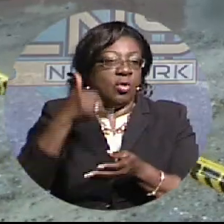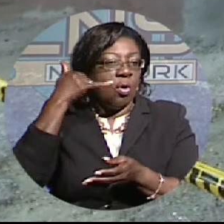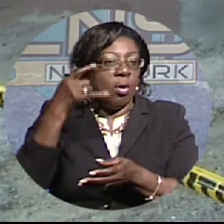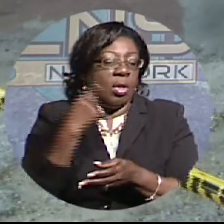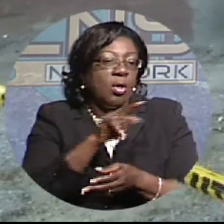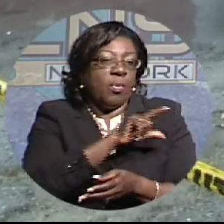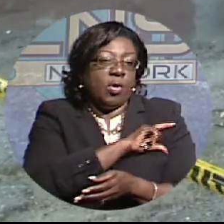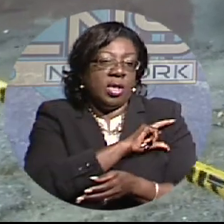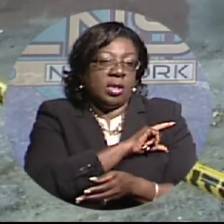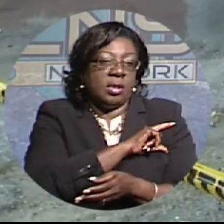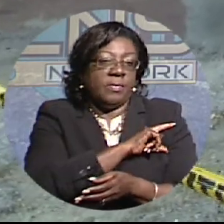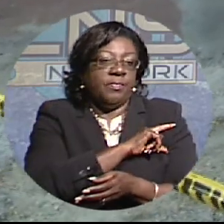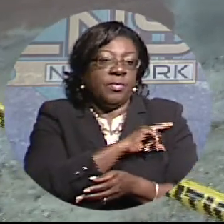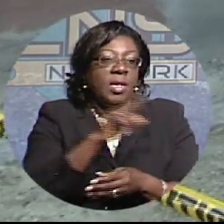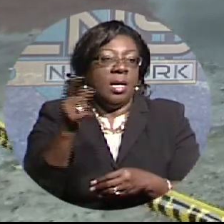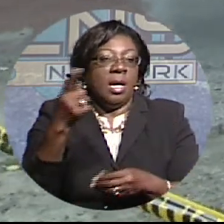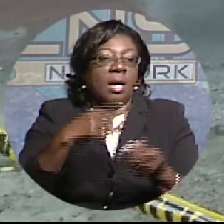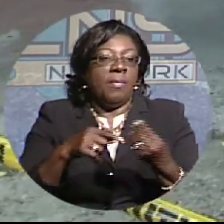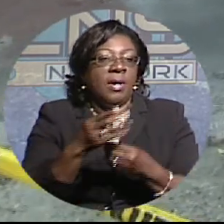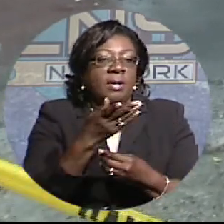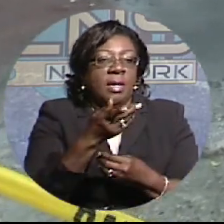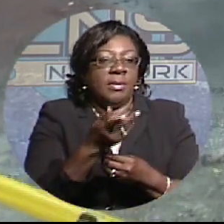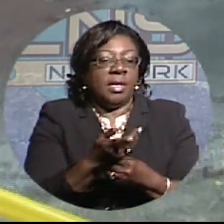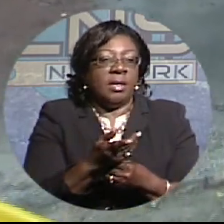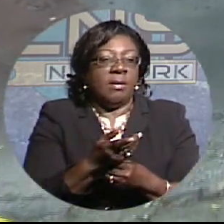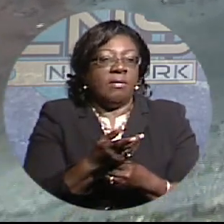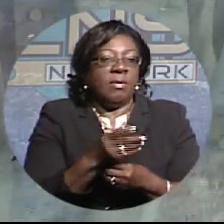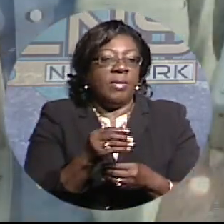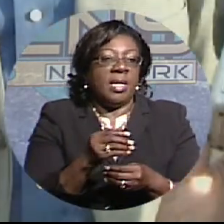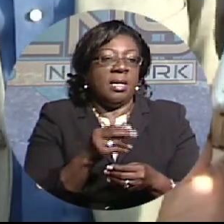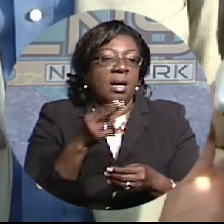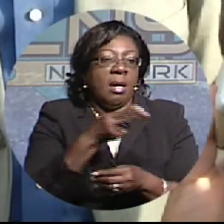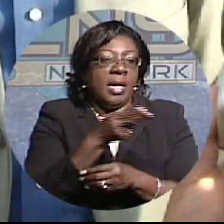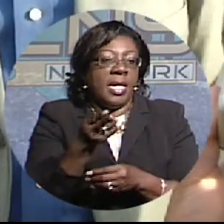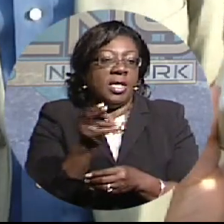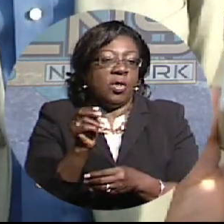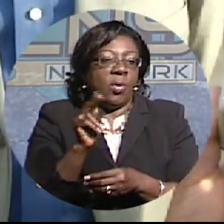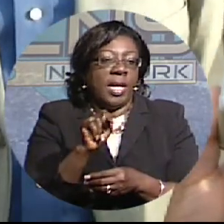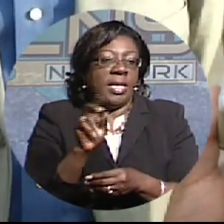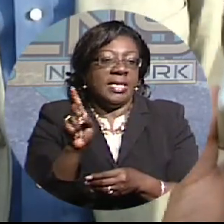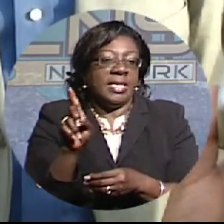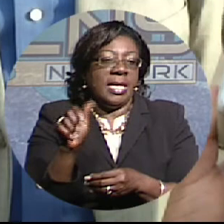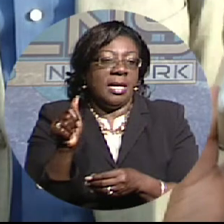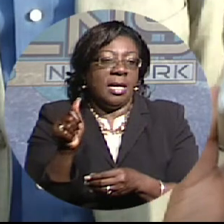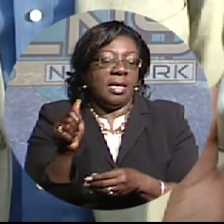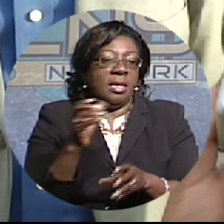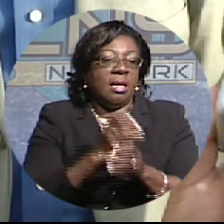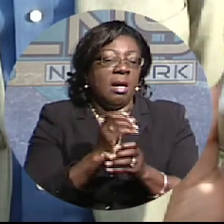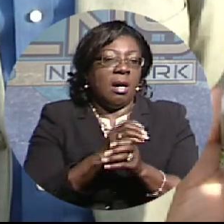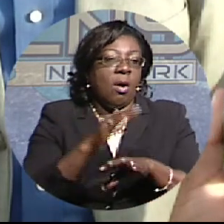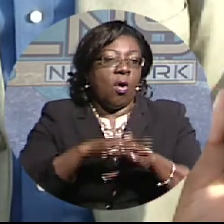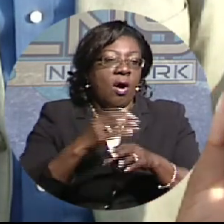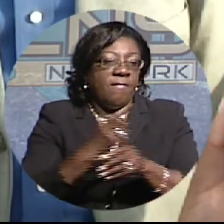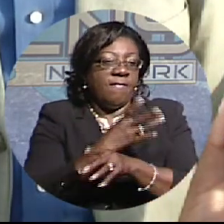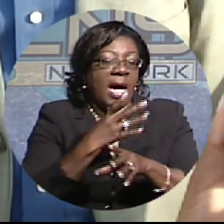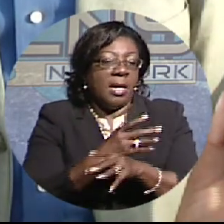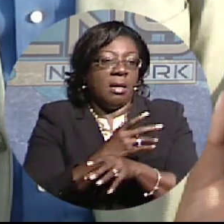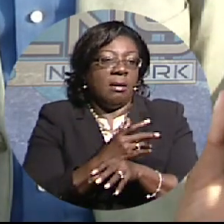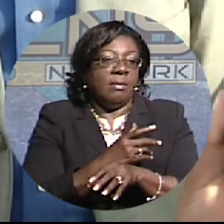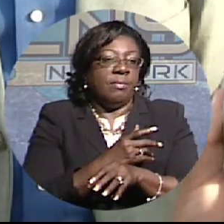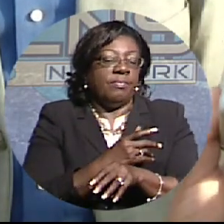responding officers, upon arrival, met a Honda Civic ablaze on